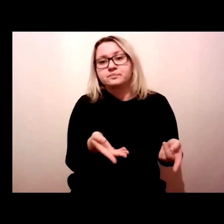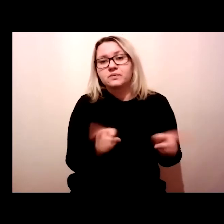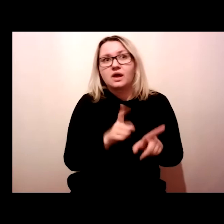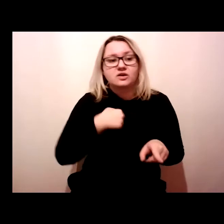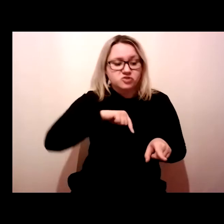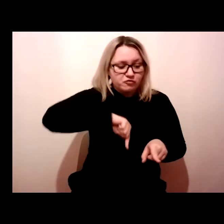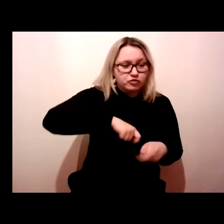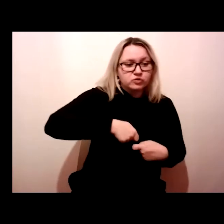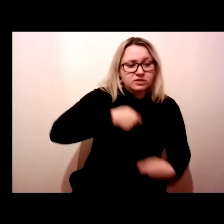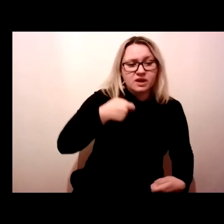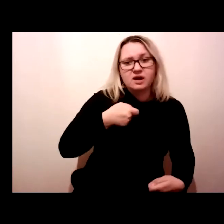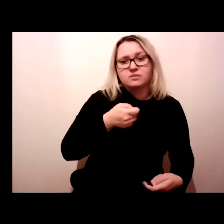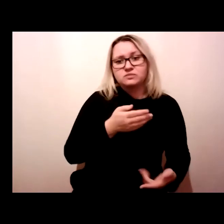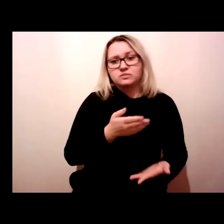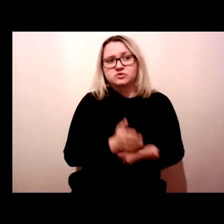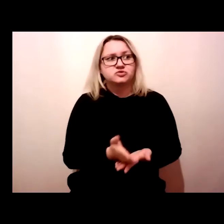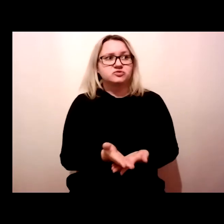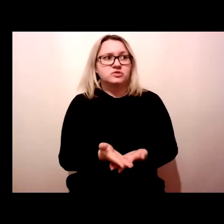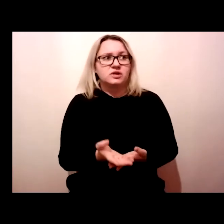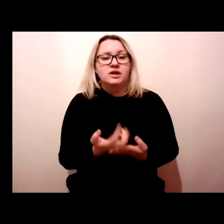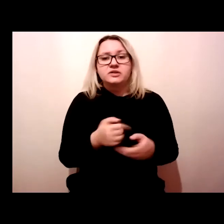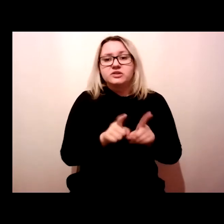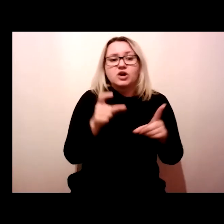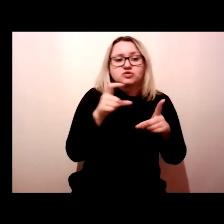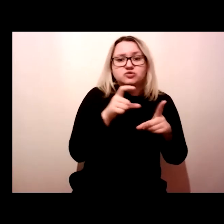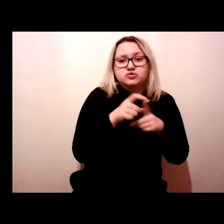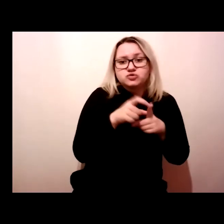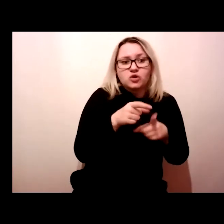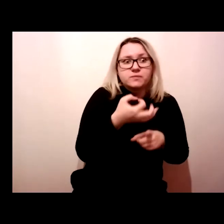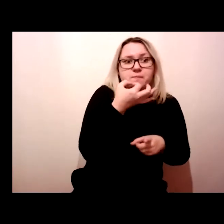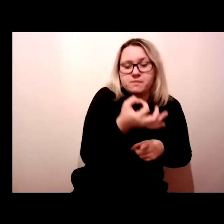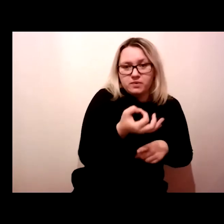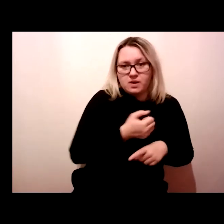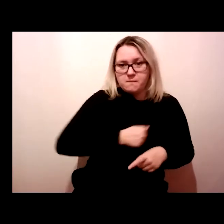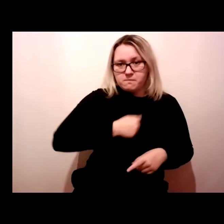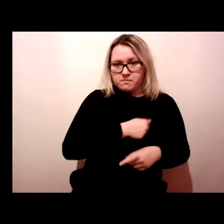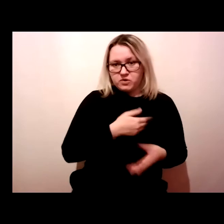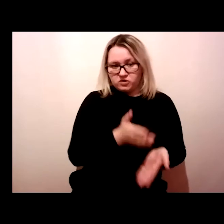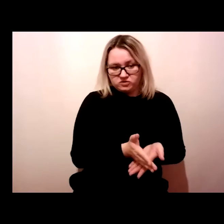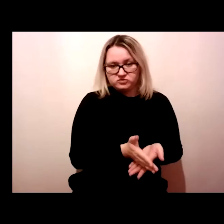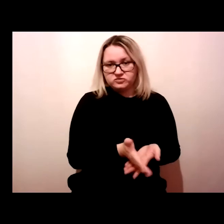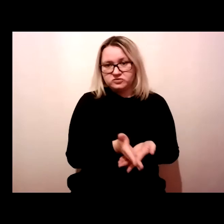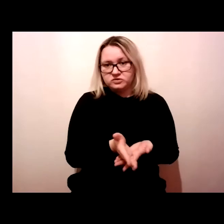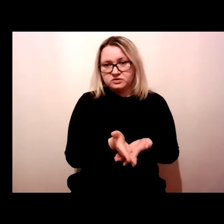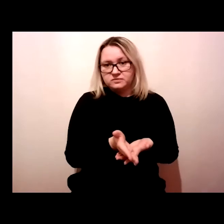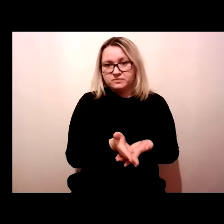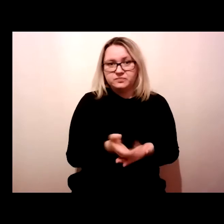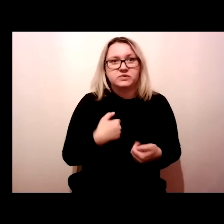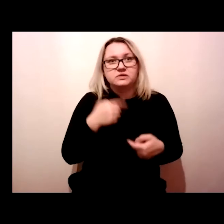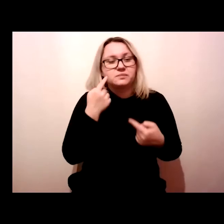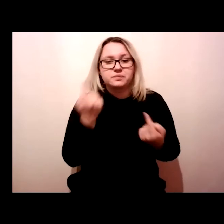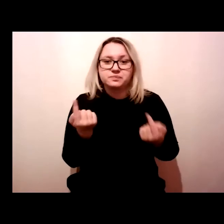trauma it kažkokia, is jiems easy net to ištarti tą accept žodį it, yra baisu. but adults Tai seem to be nežinau,